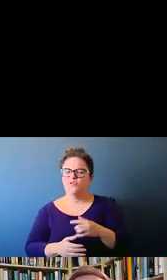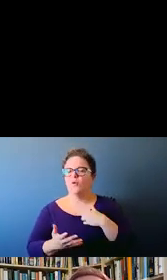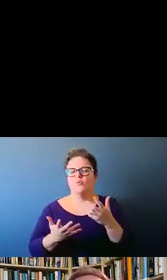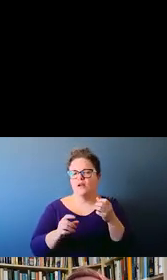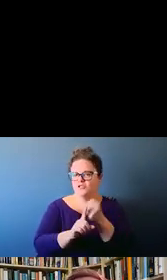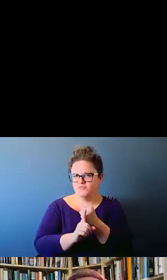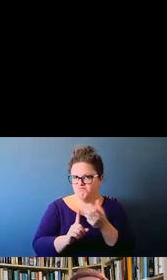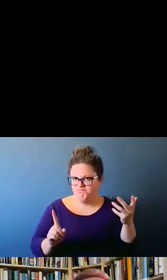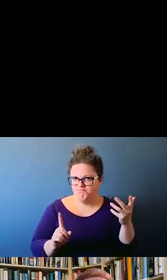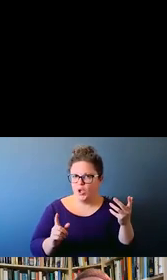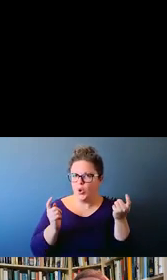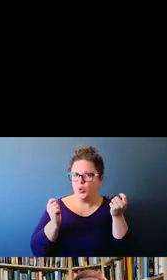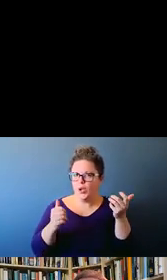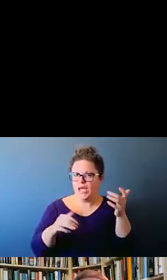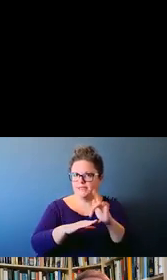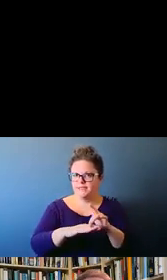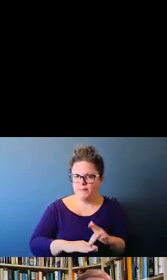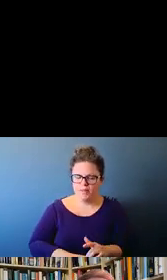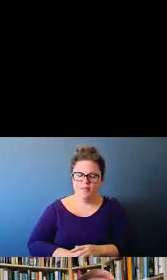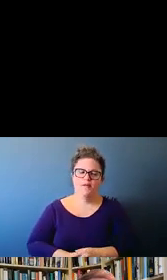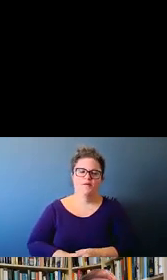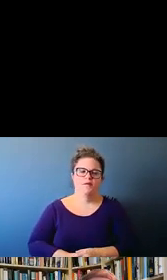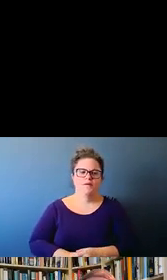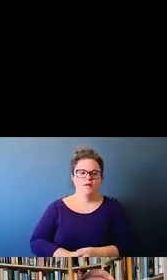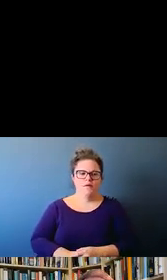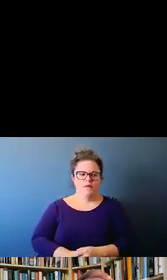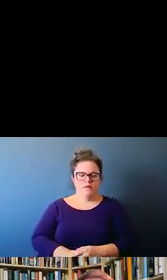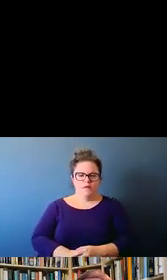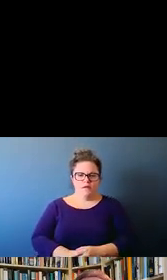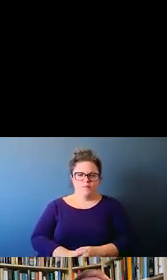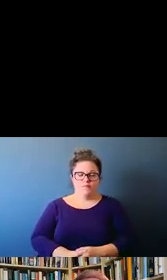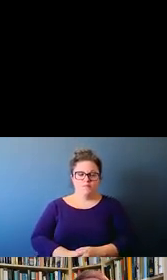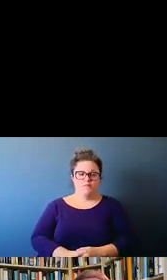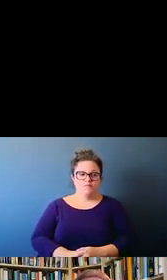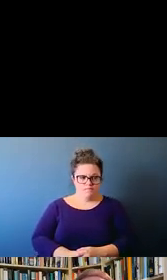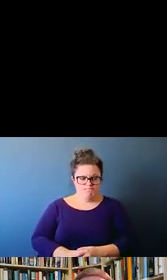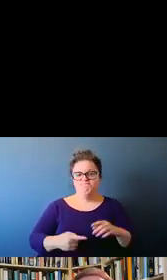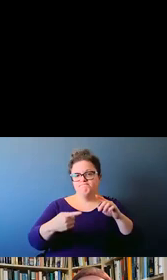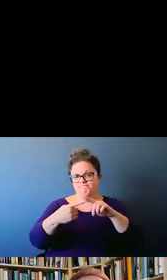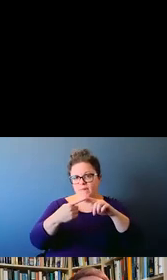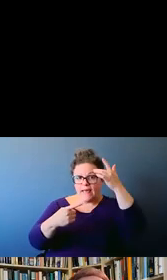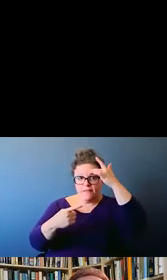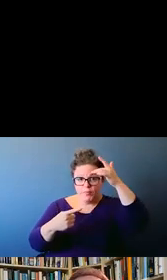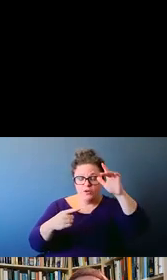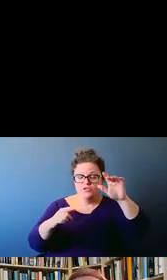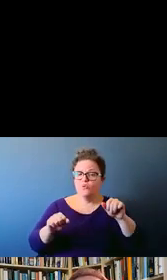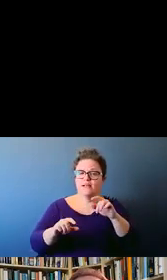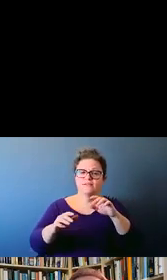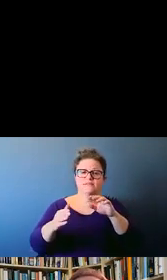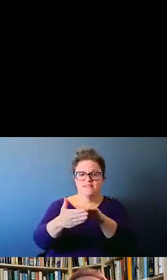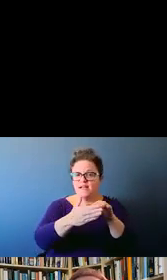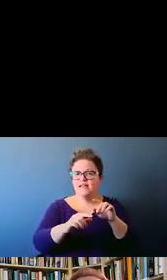these topics that get studied in these departments. So in anthropology, you can study anything from cultures around the world